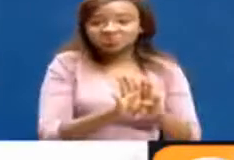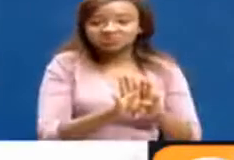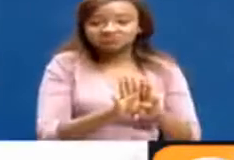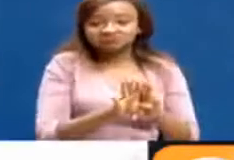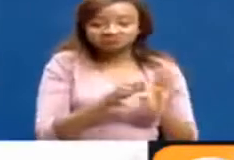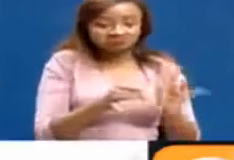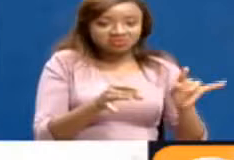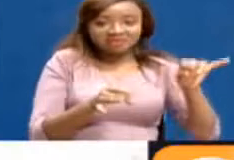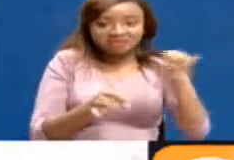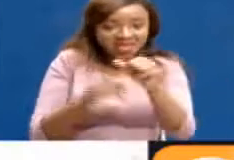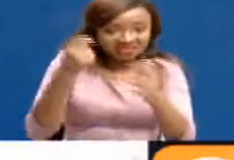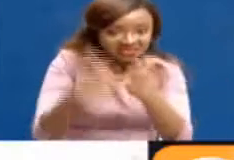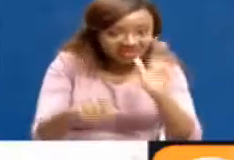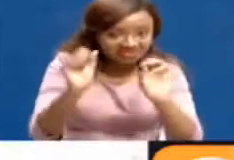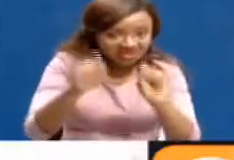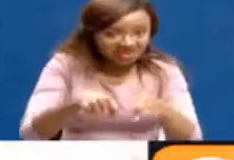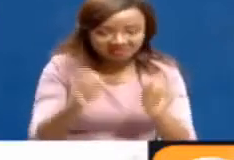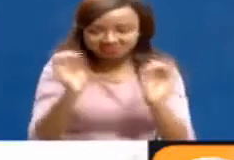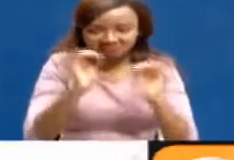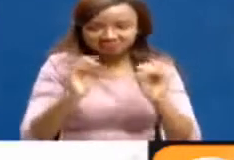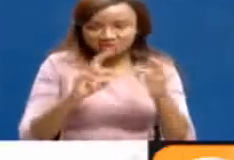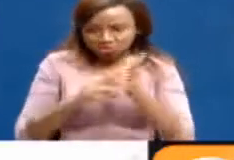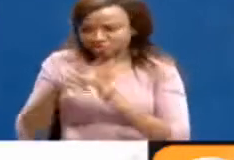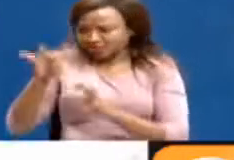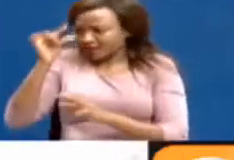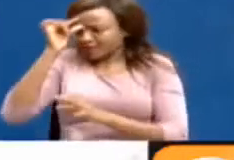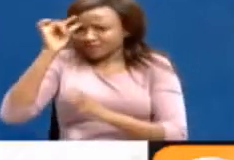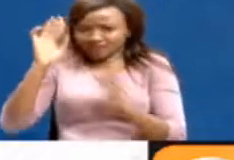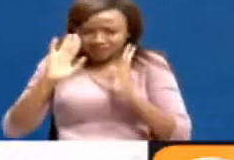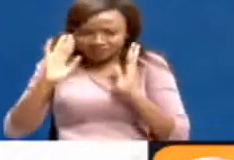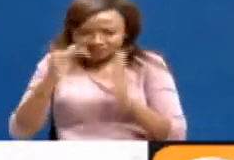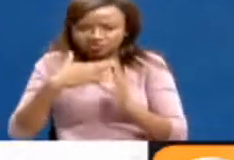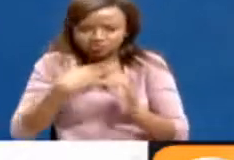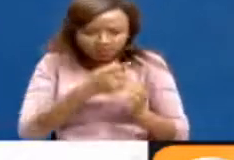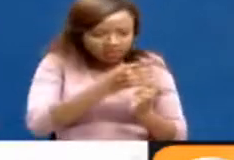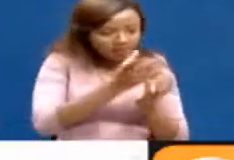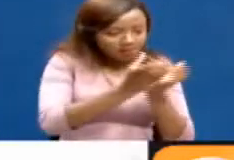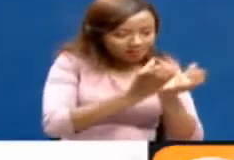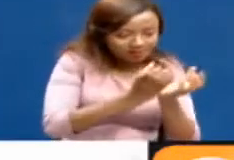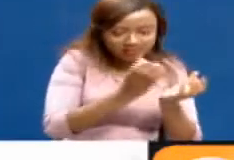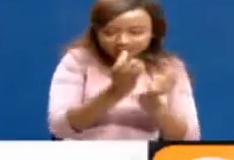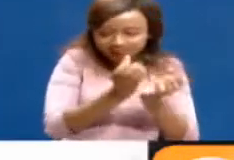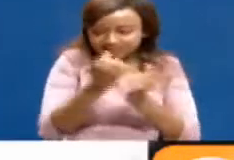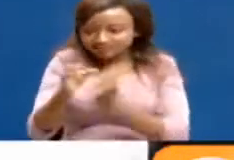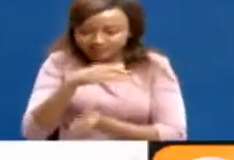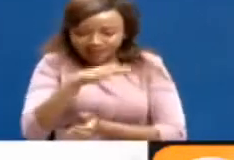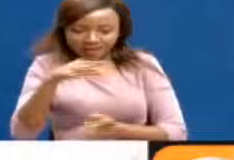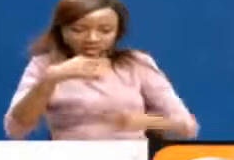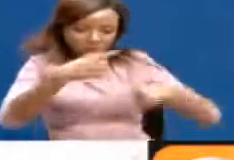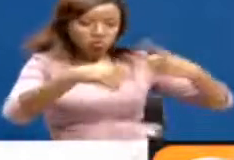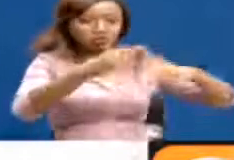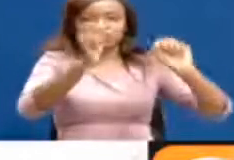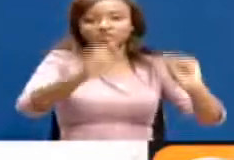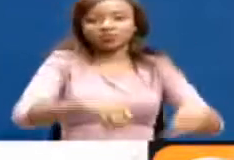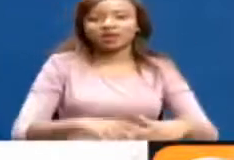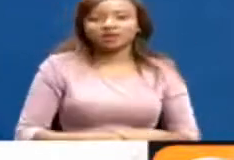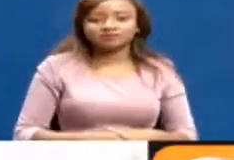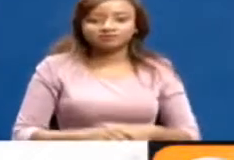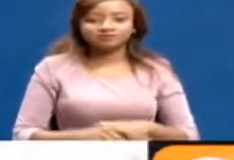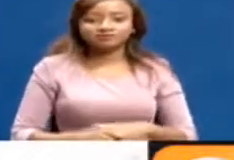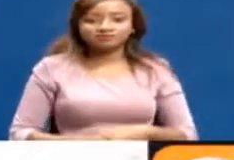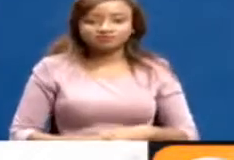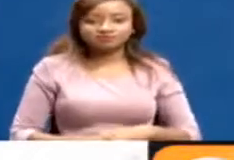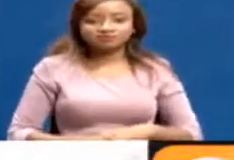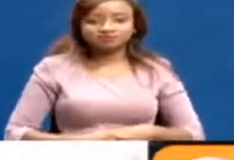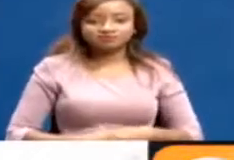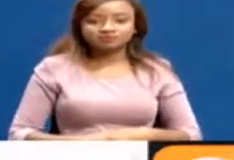cycle. And so it is in the interest of government to keep small businesses running. If you look at the coronavirus relief bill, for instance, in the States, the CARES